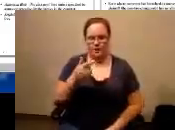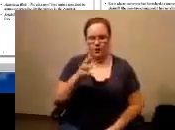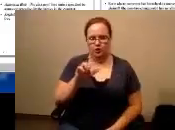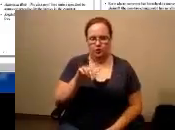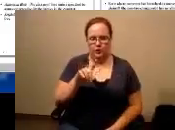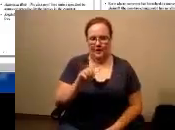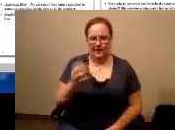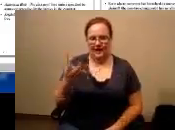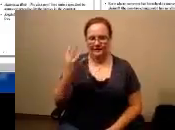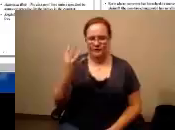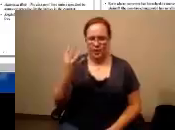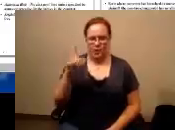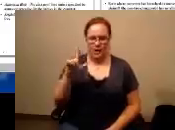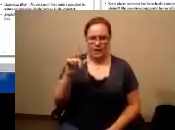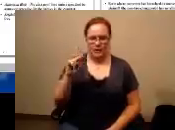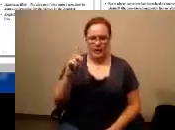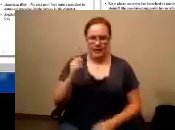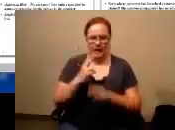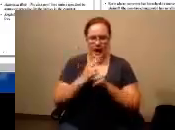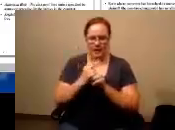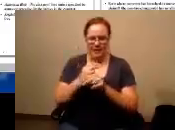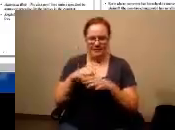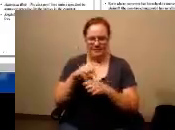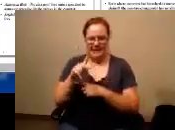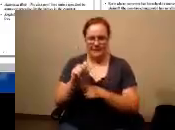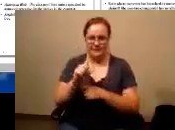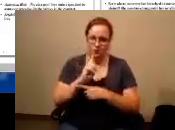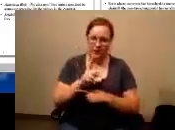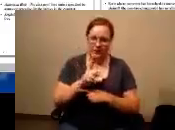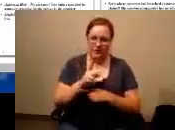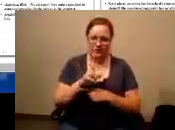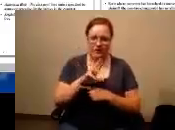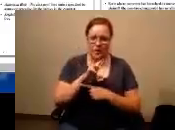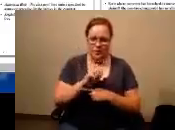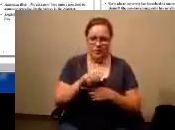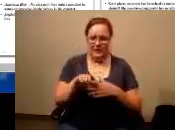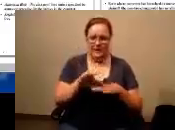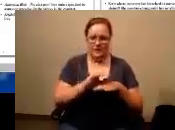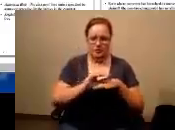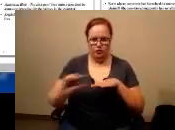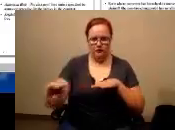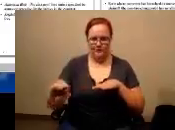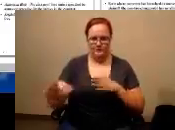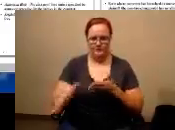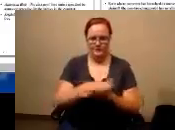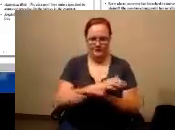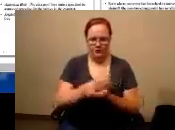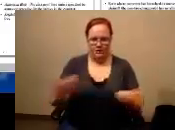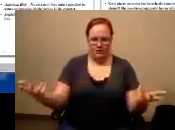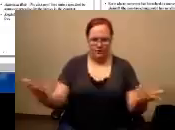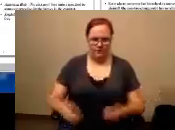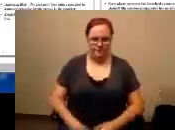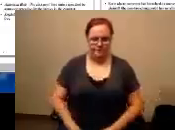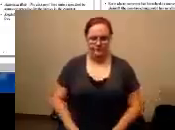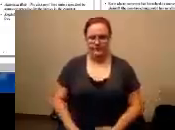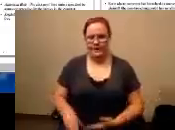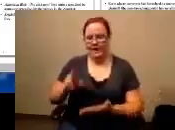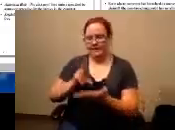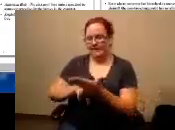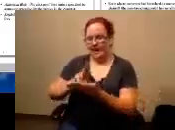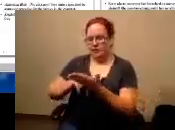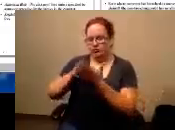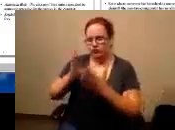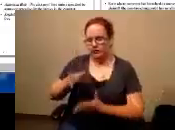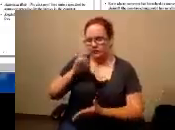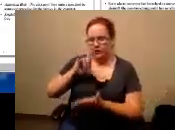4-lane highway in northern Kansas, basically resurface it and complete that, everything. The contractor on that